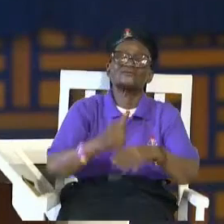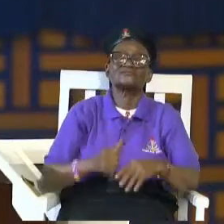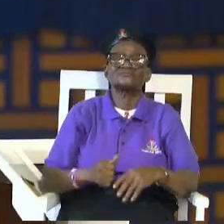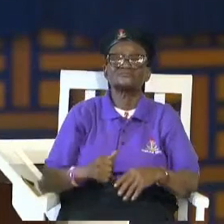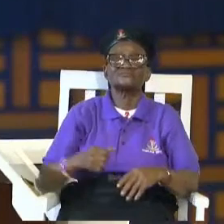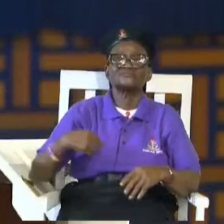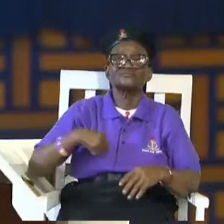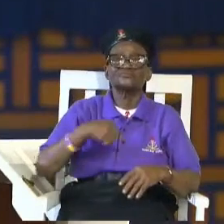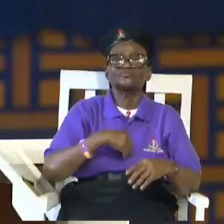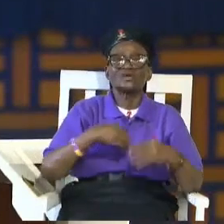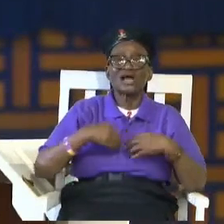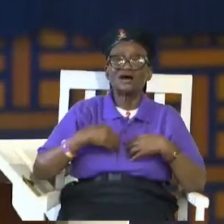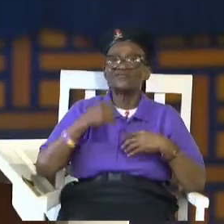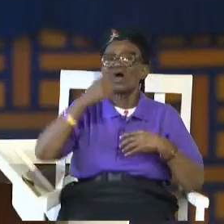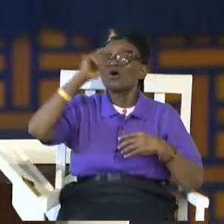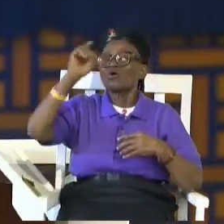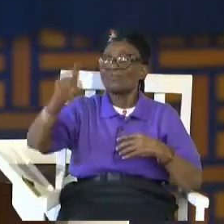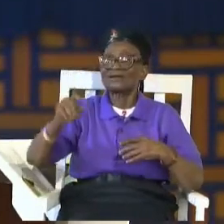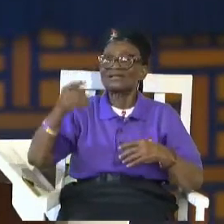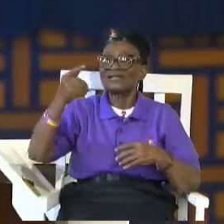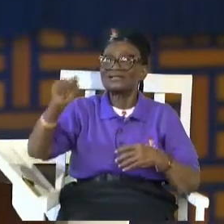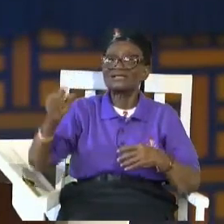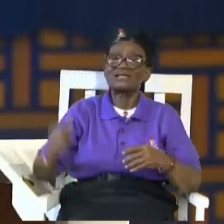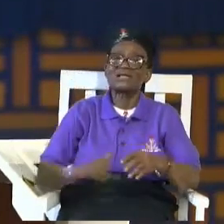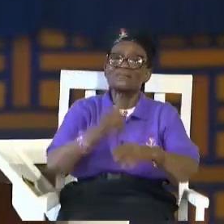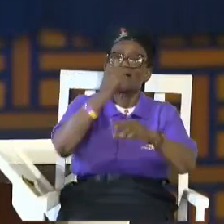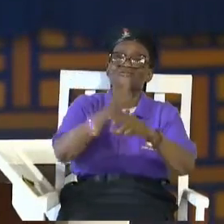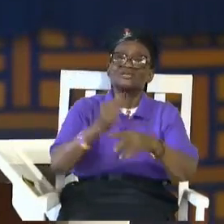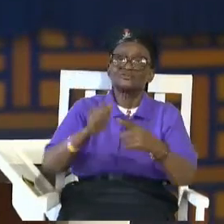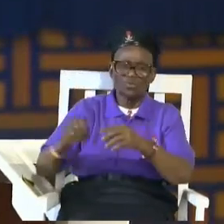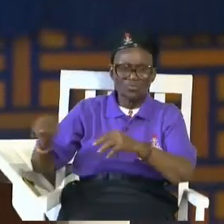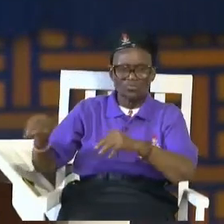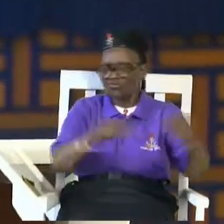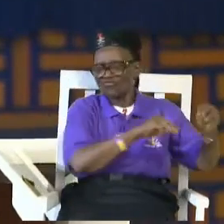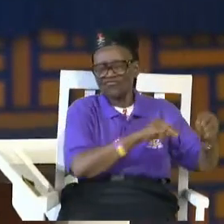We have commanded the mountain to move. It didn't move.